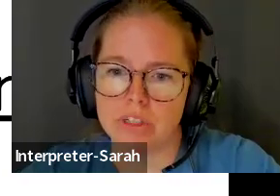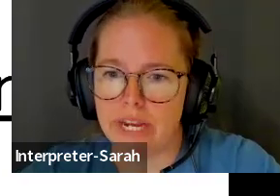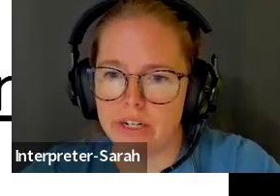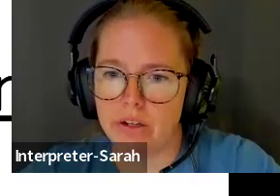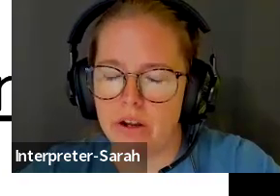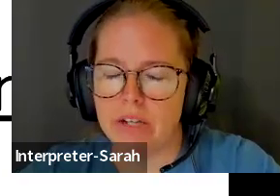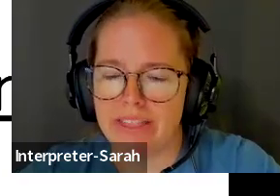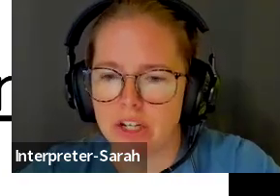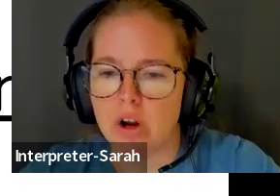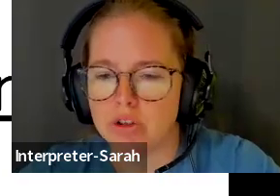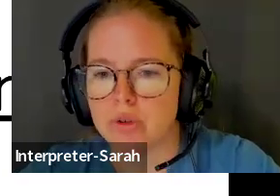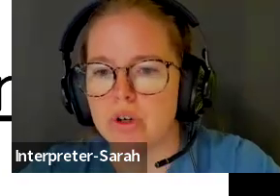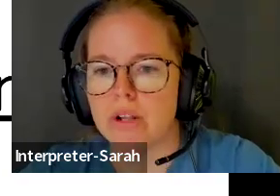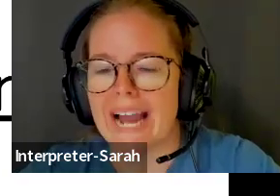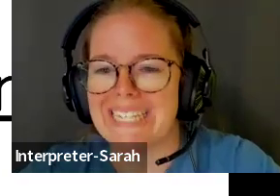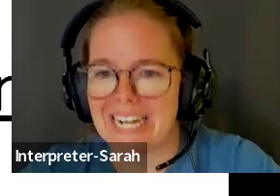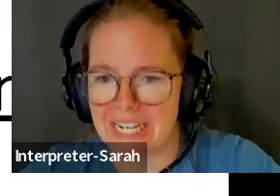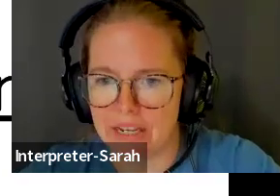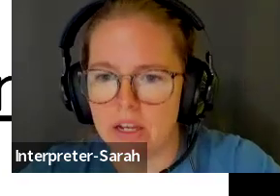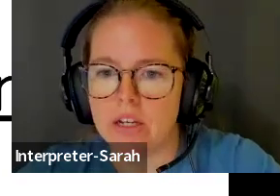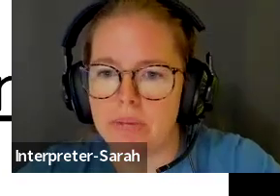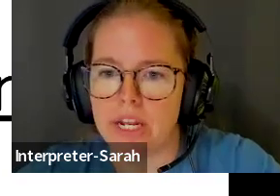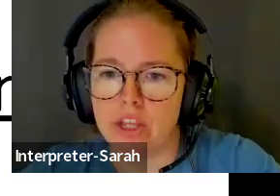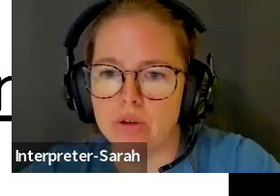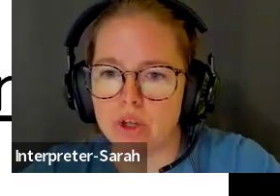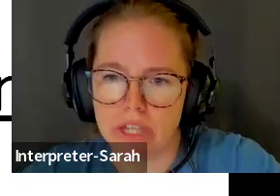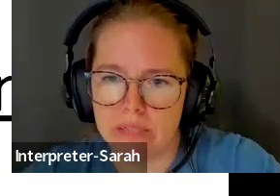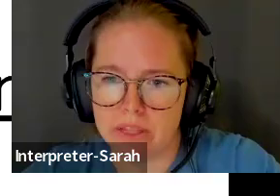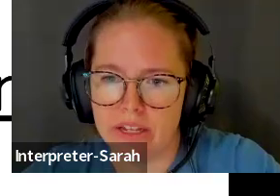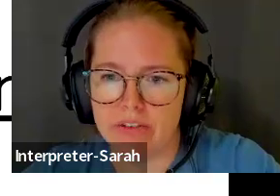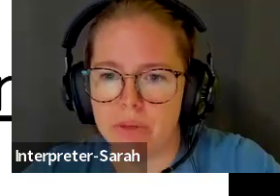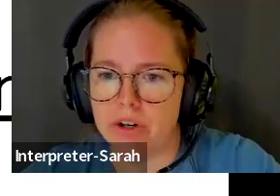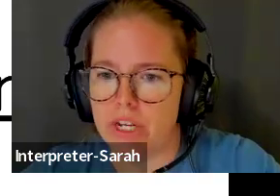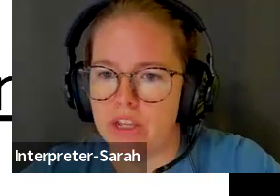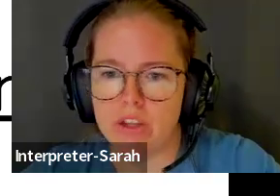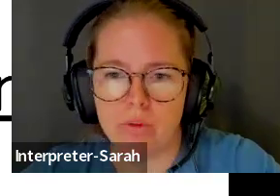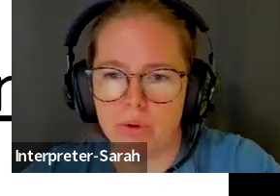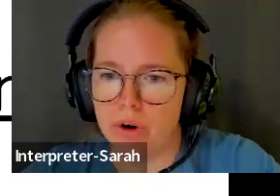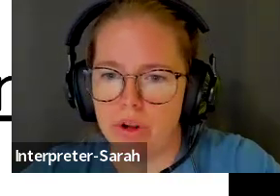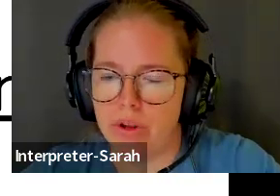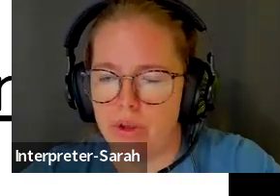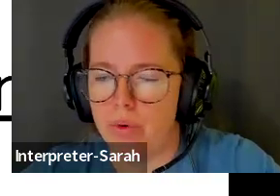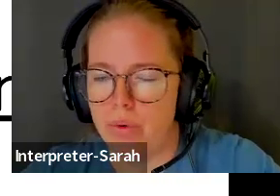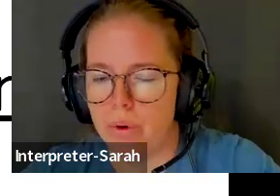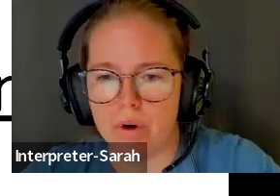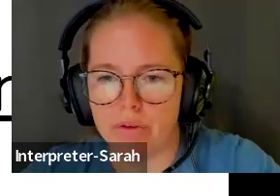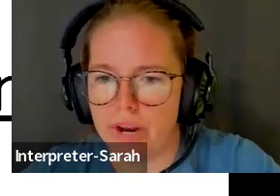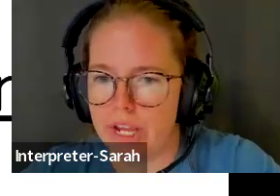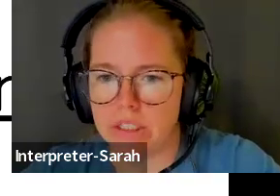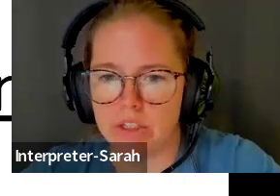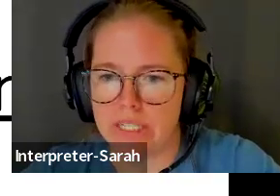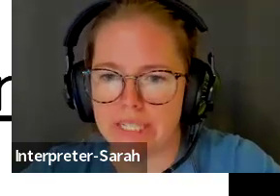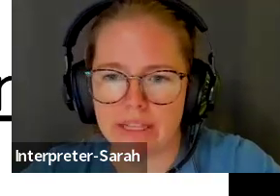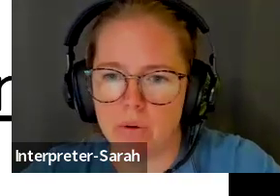that's a that's a cultural identity, meaning you socialize within the deaf community. You were born